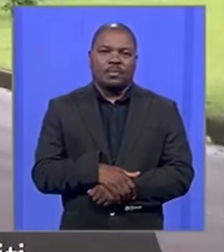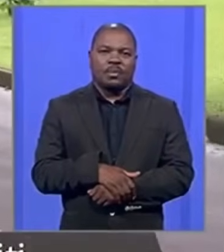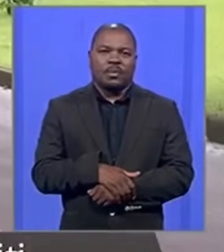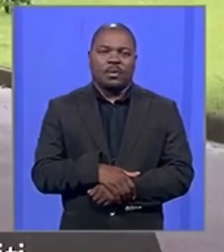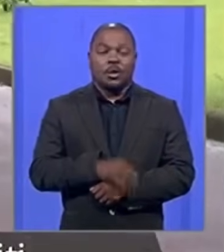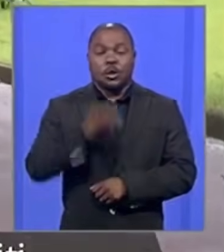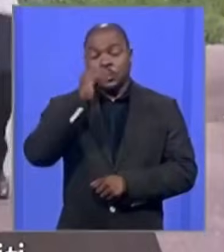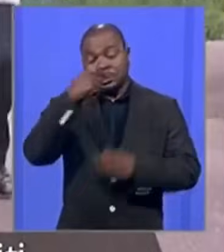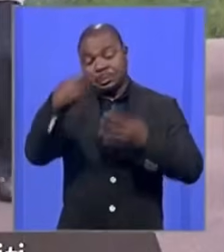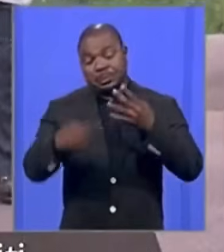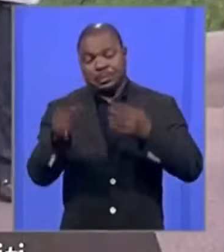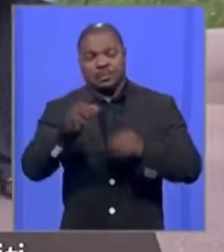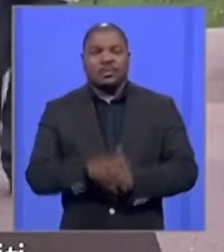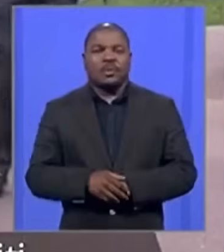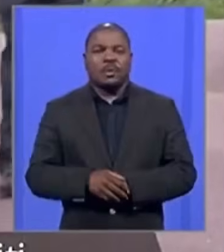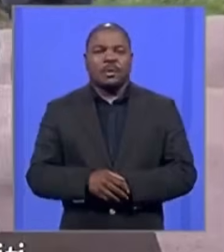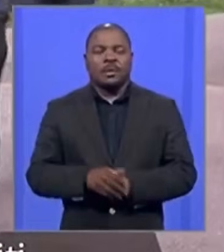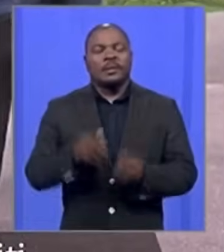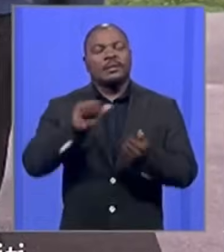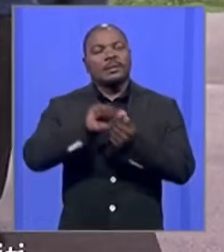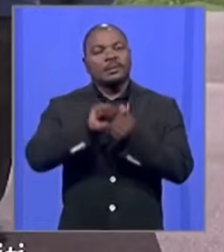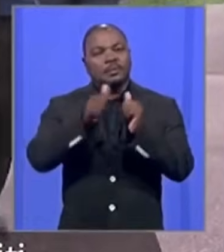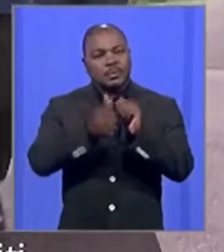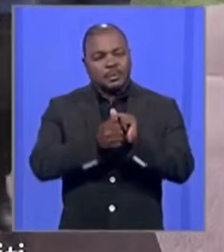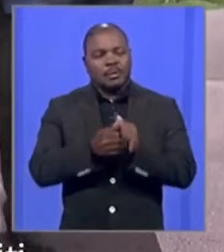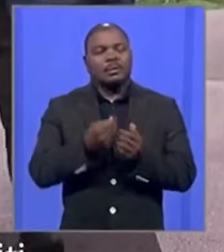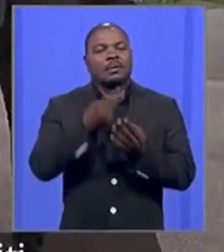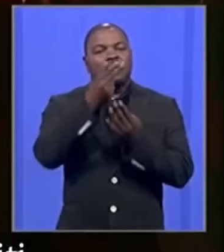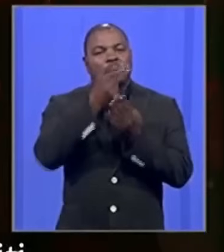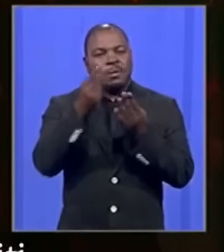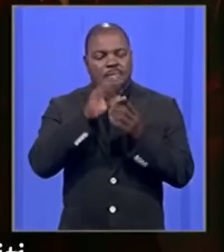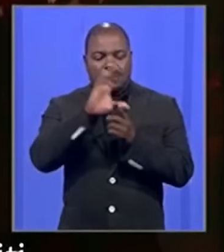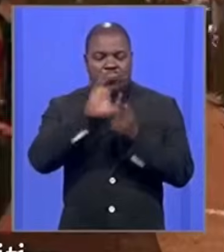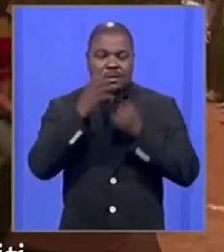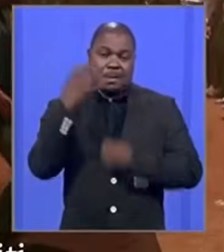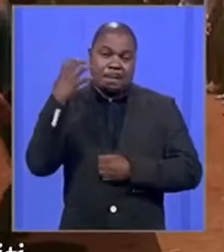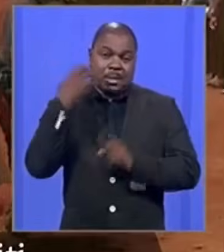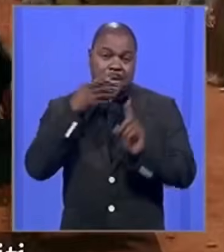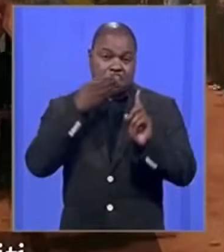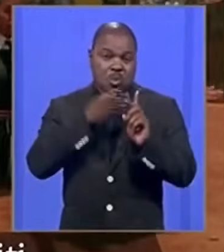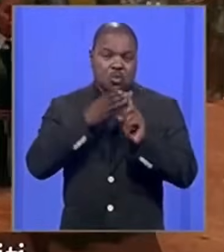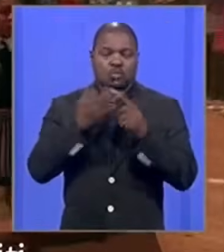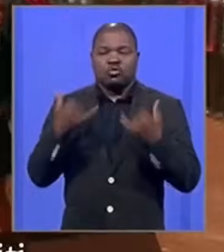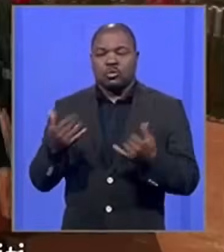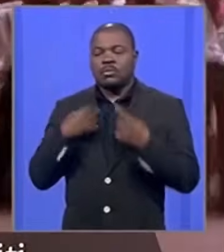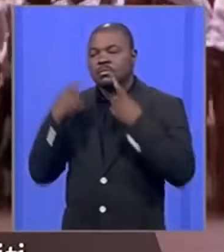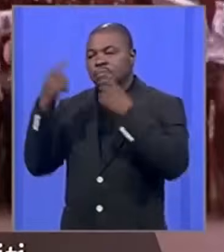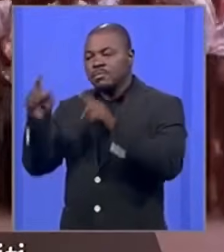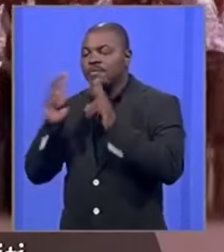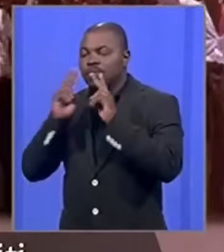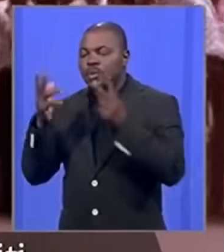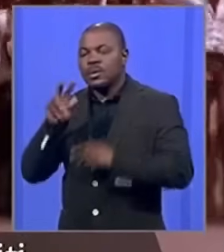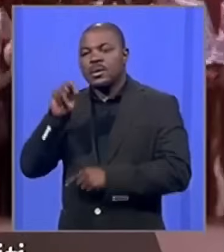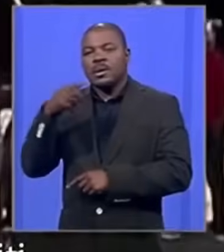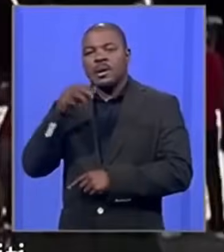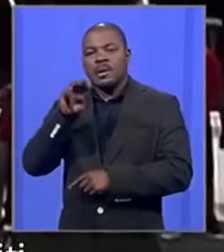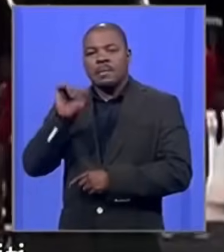Mo dikganyeng tsa rona, tona ya metshameko botaki le setso o tlhotsa etetse legae la Gangema.